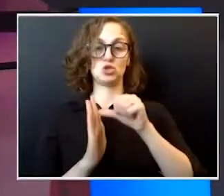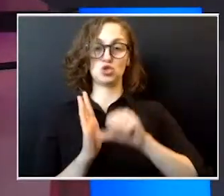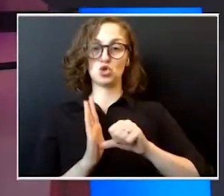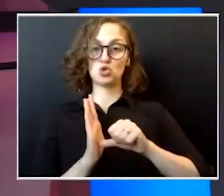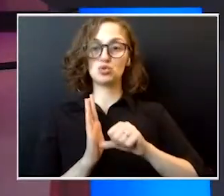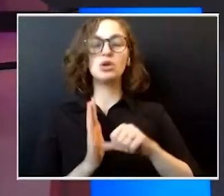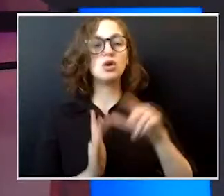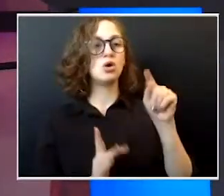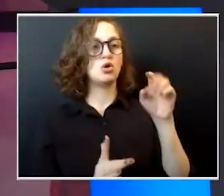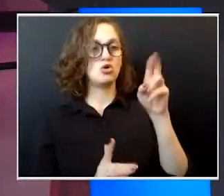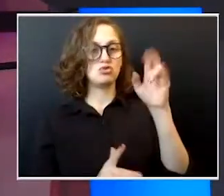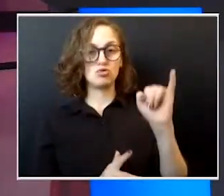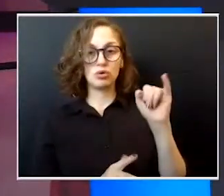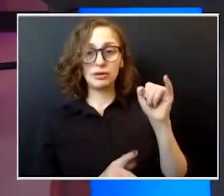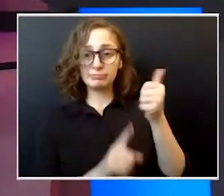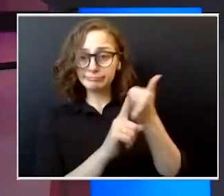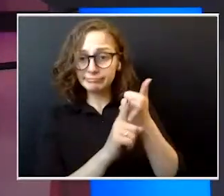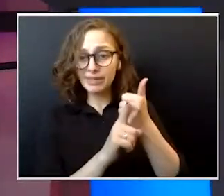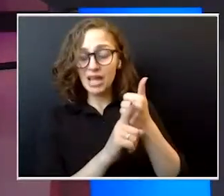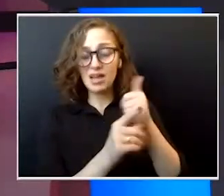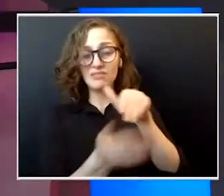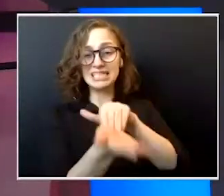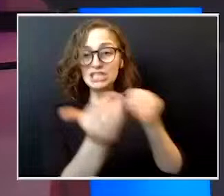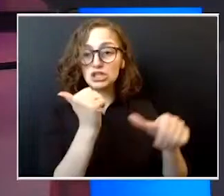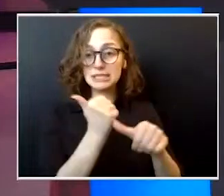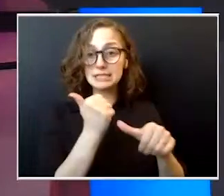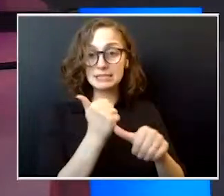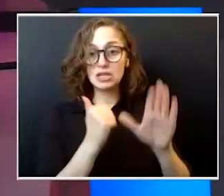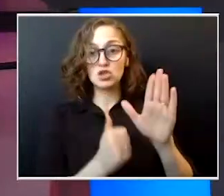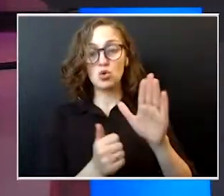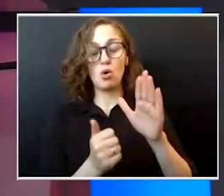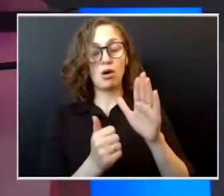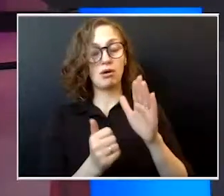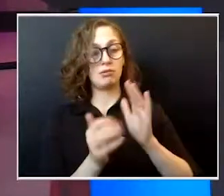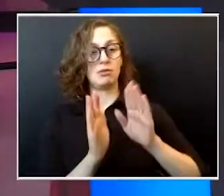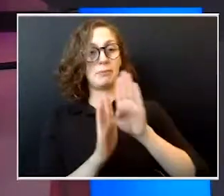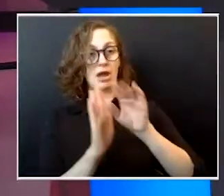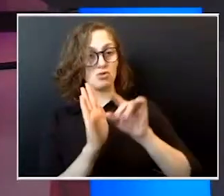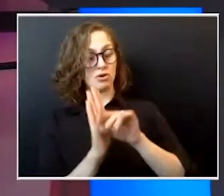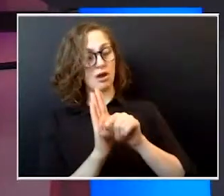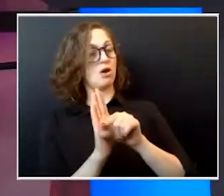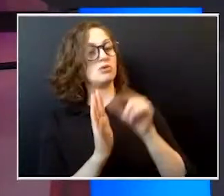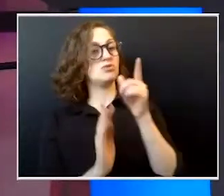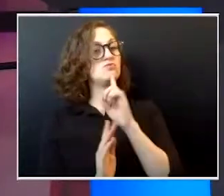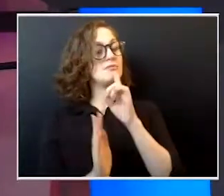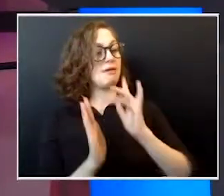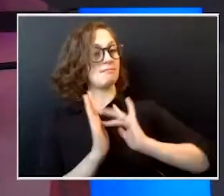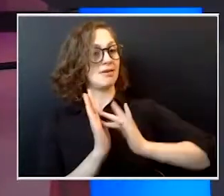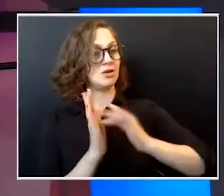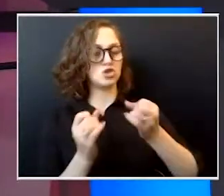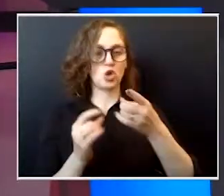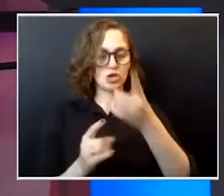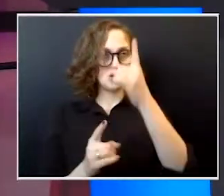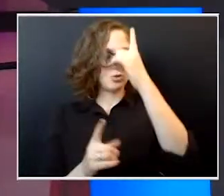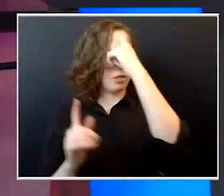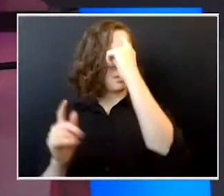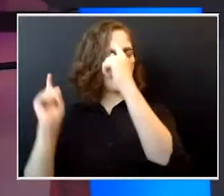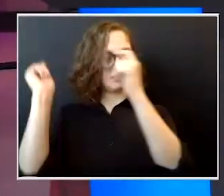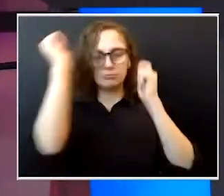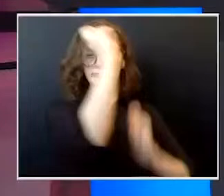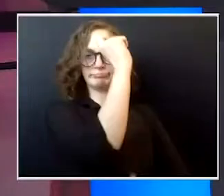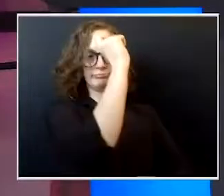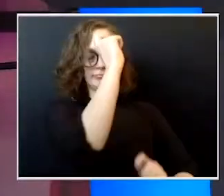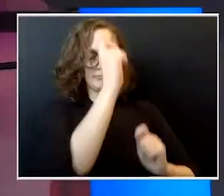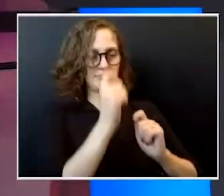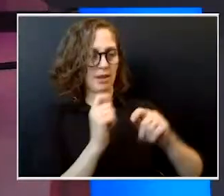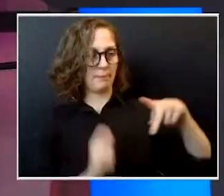medical background. Did you go into medicine mode, trying to figure out how am I going to help my husband get